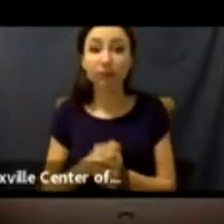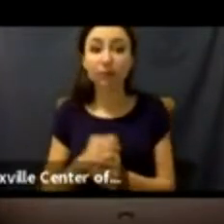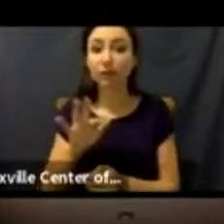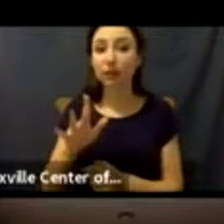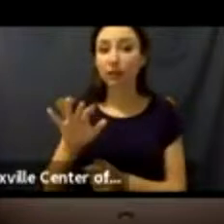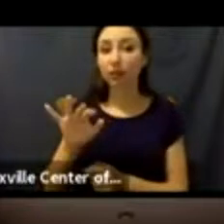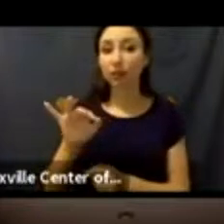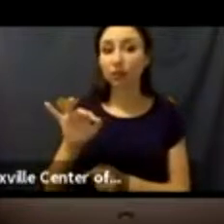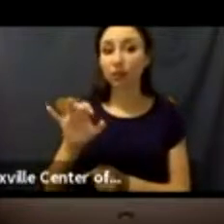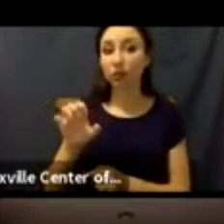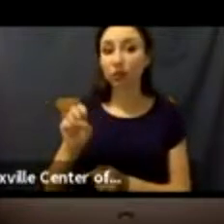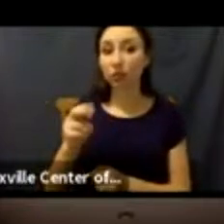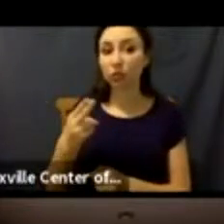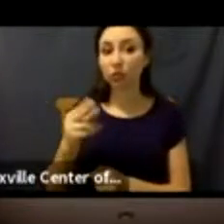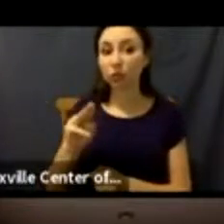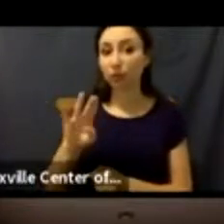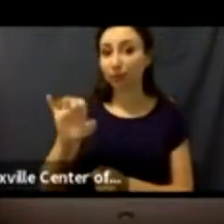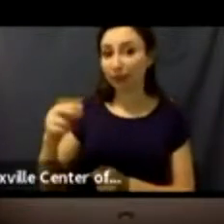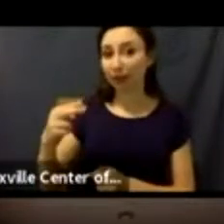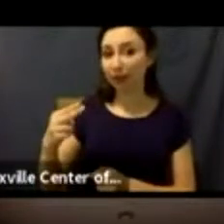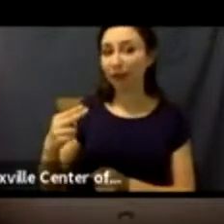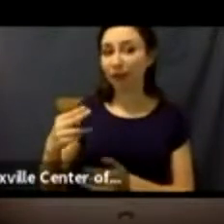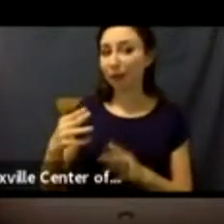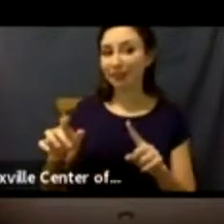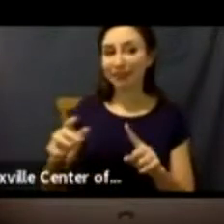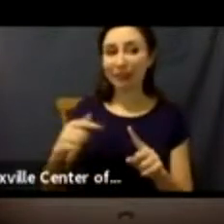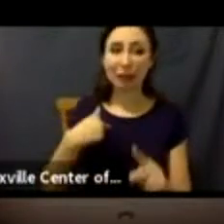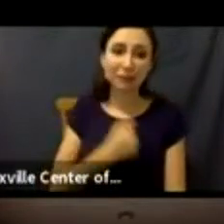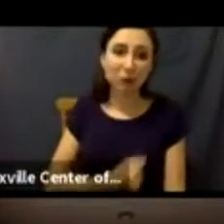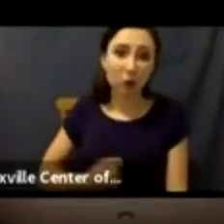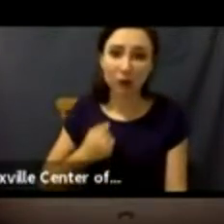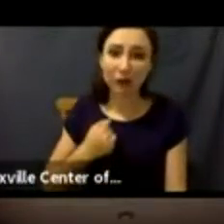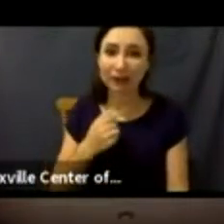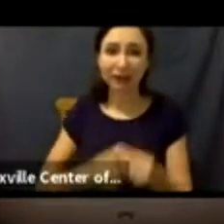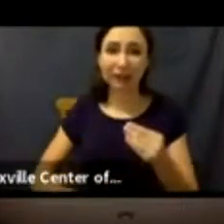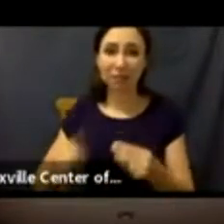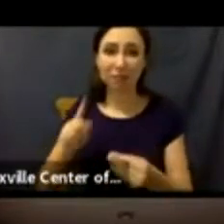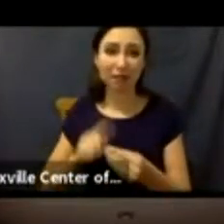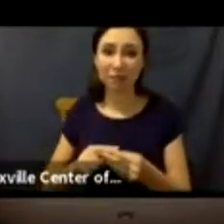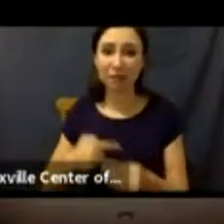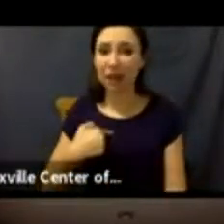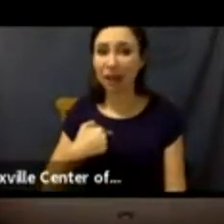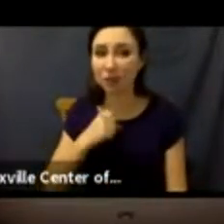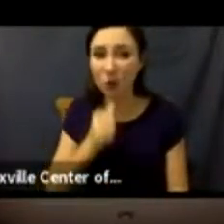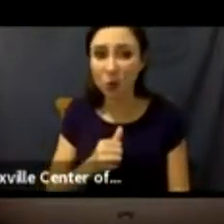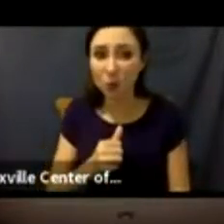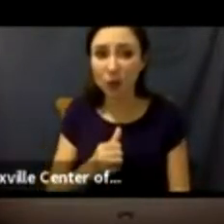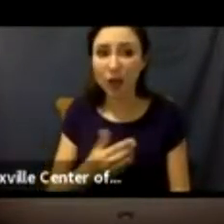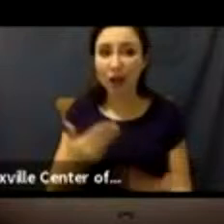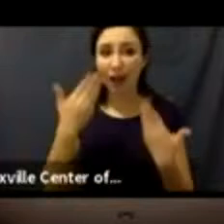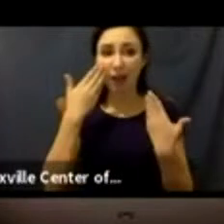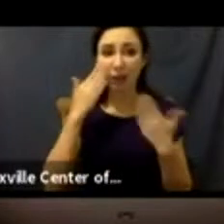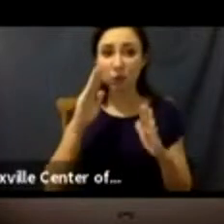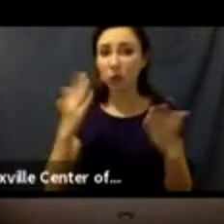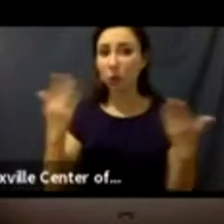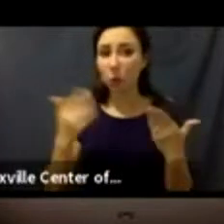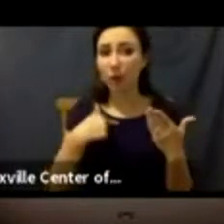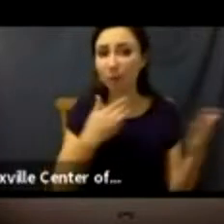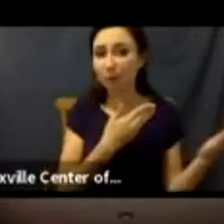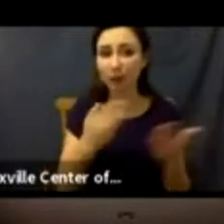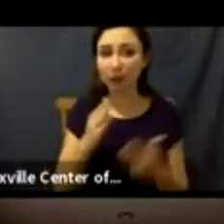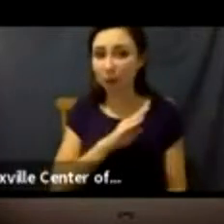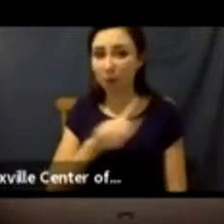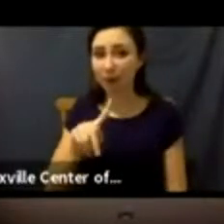I actually don't, guys, I'm sorry about this, but I'm not sure what I'm going to come back with that's